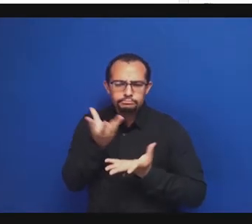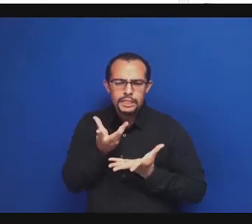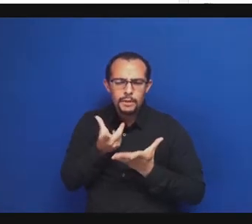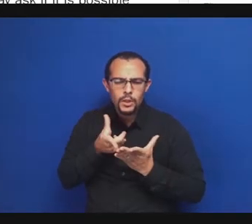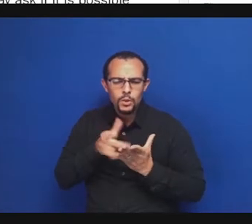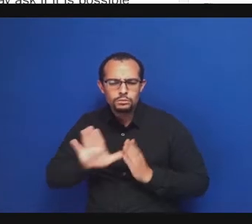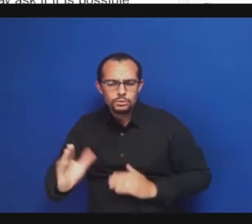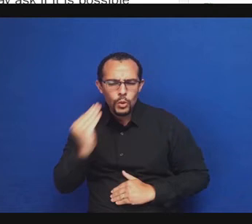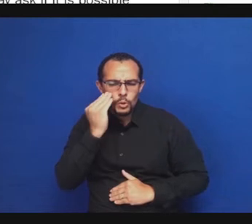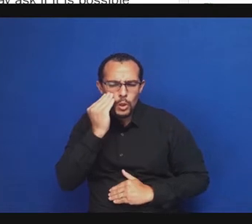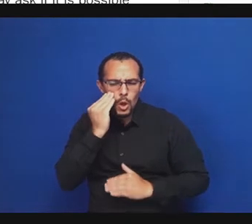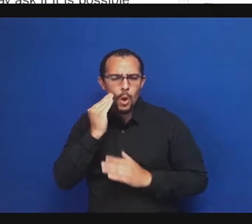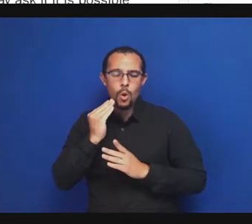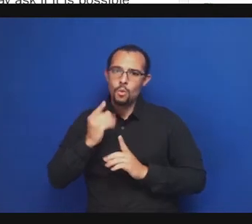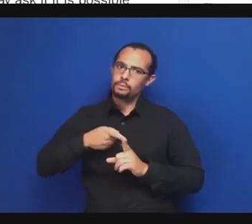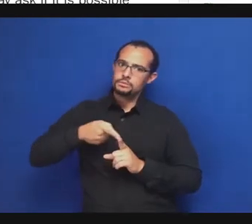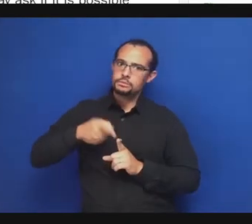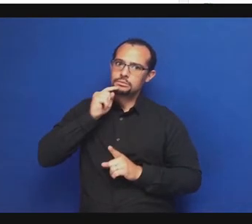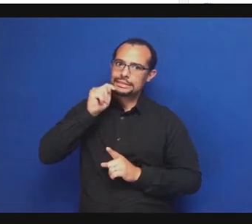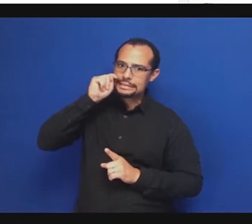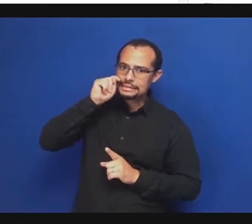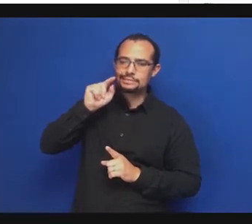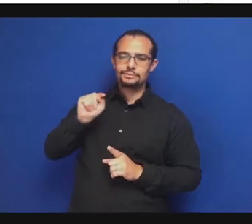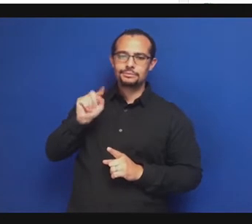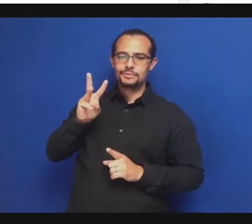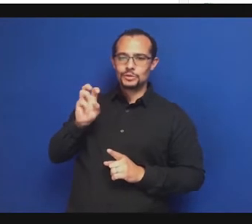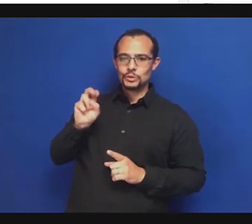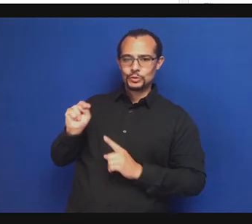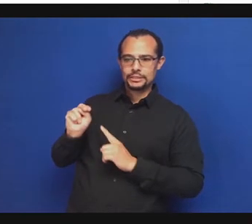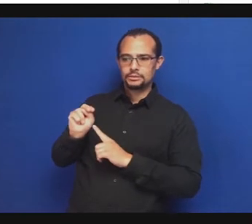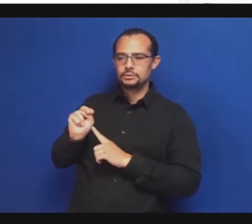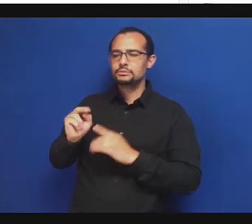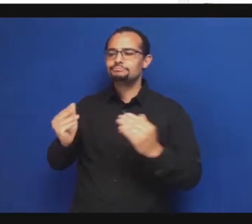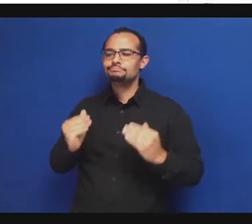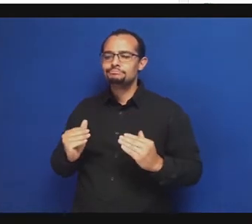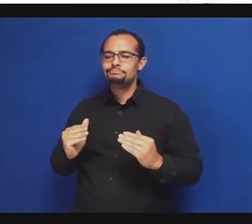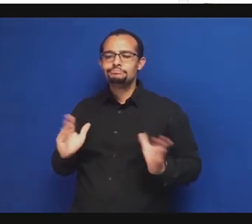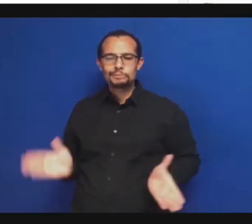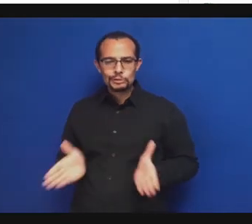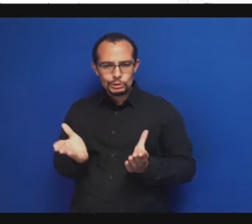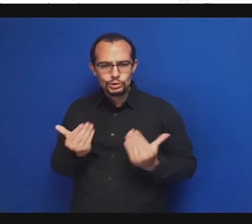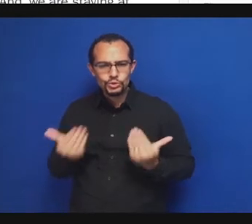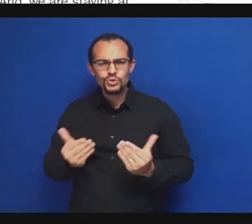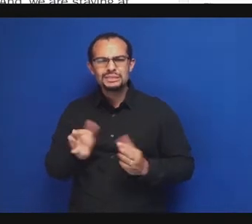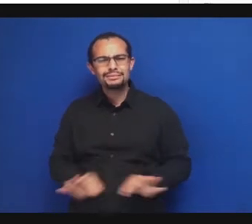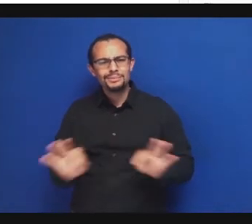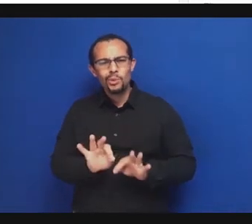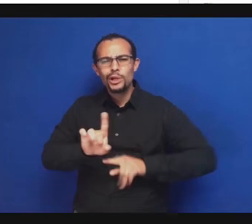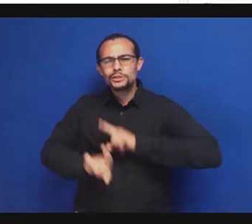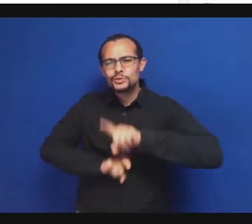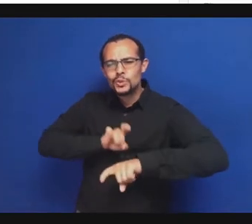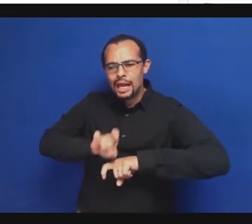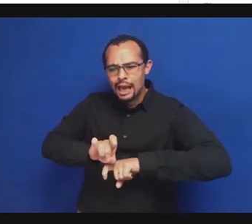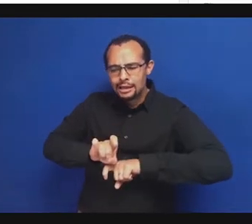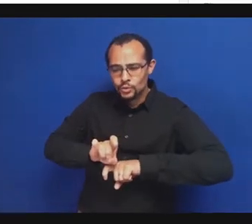And we can answer these as clearly as possible. Here's another example as well.